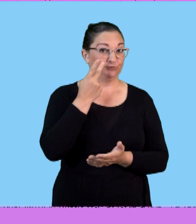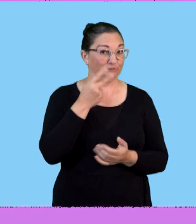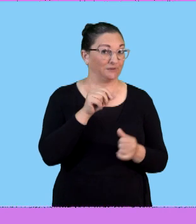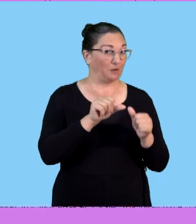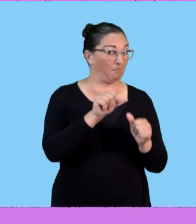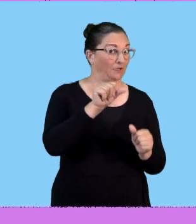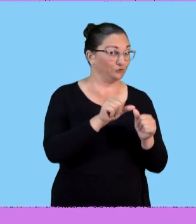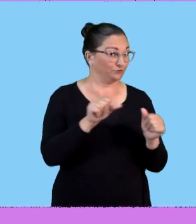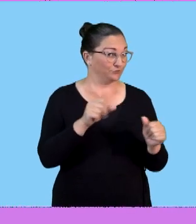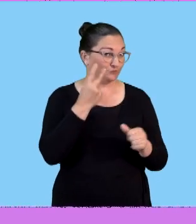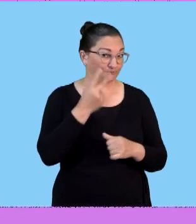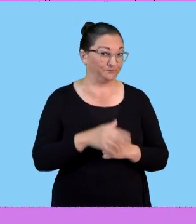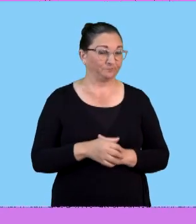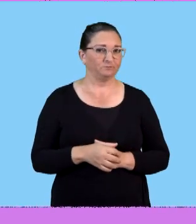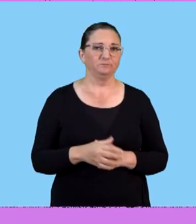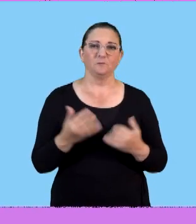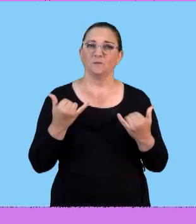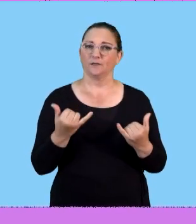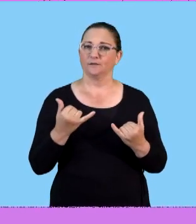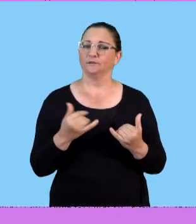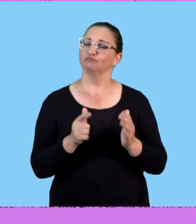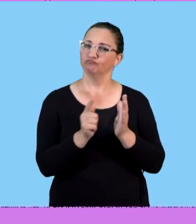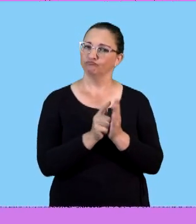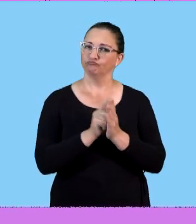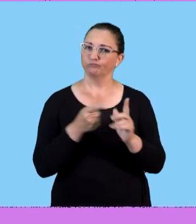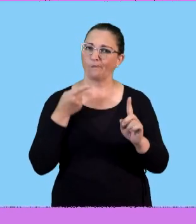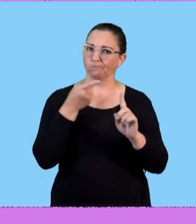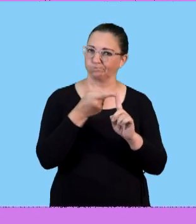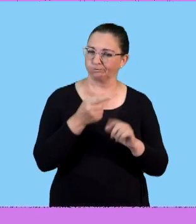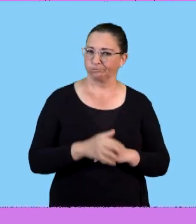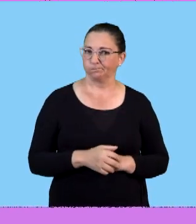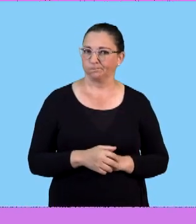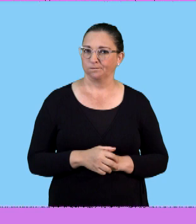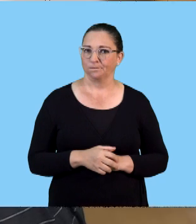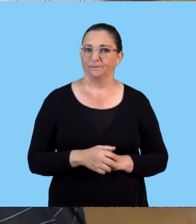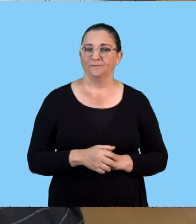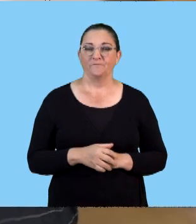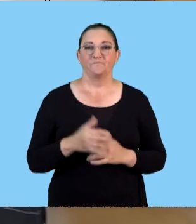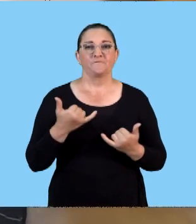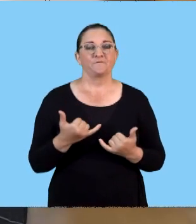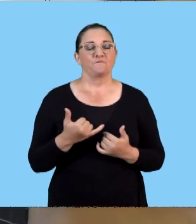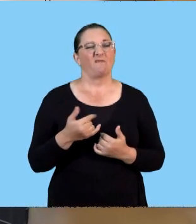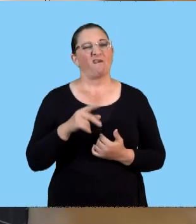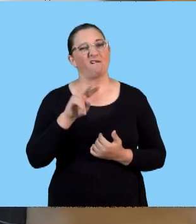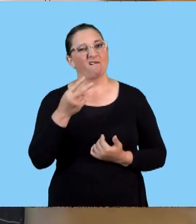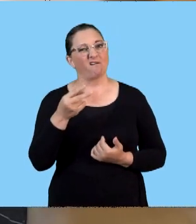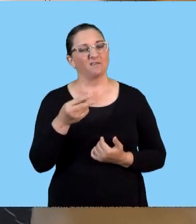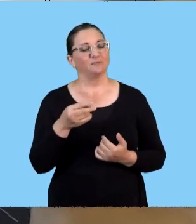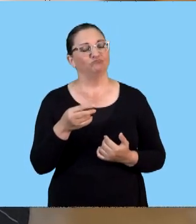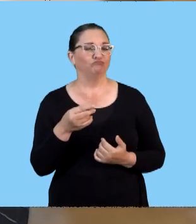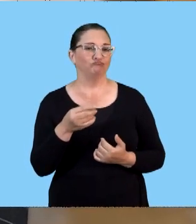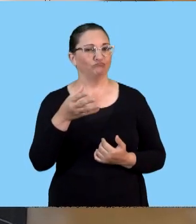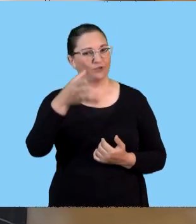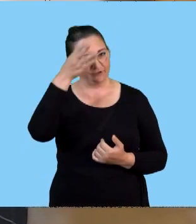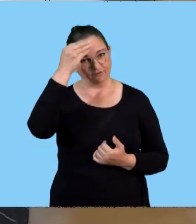on measurement. So those are our lesson objectives. Now let's look at other important information, okay,